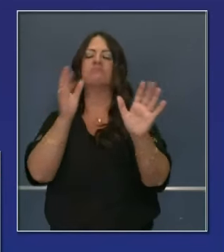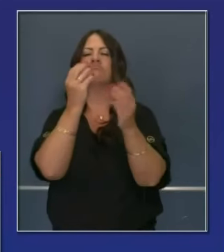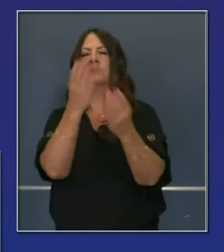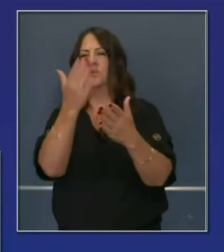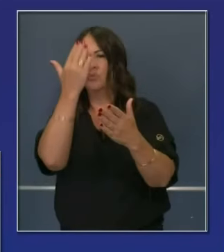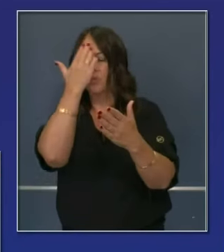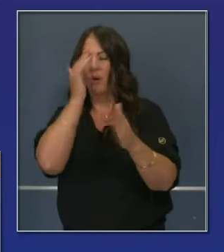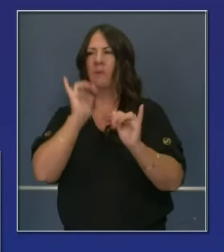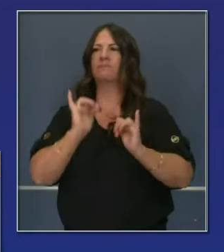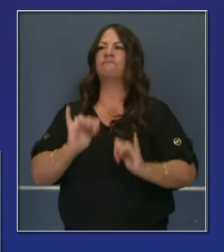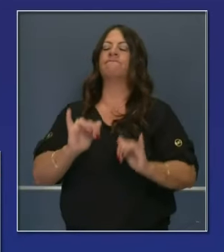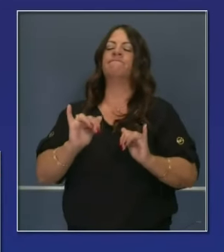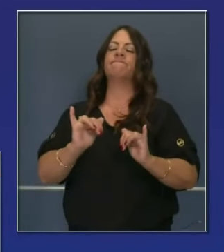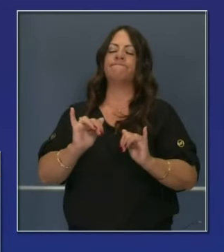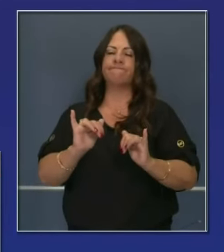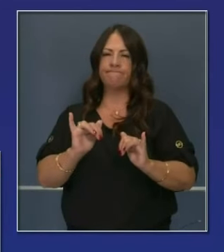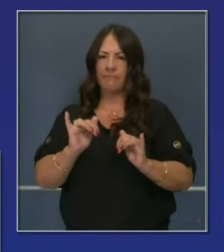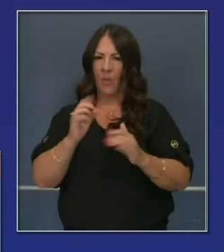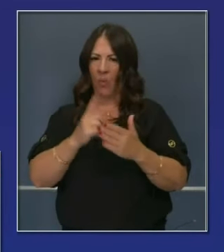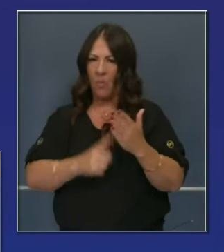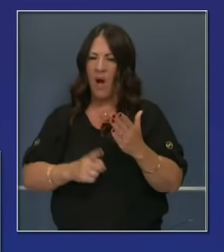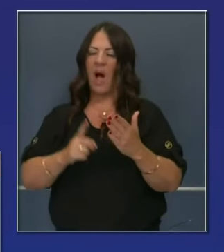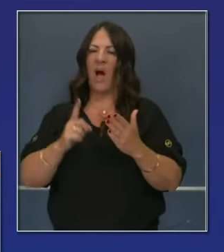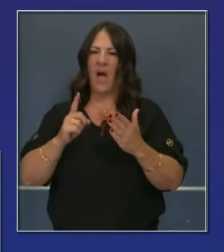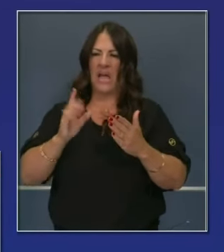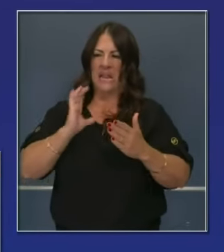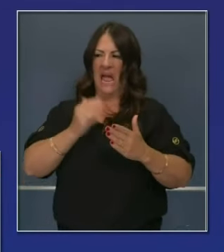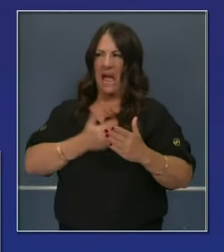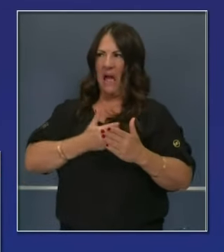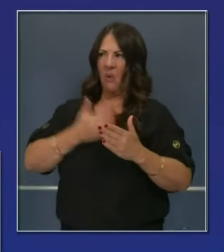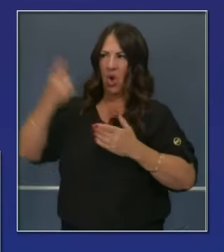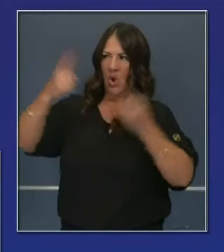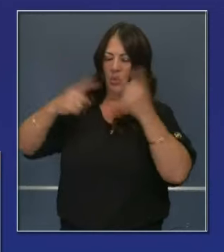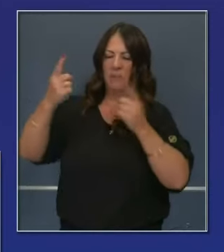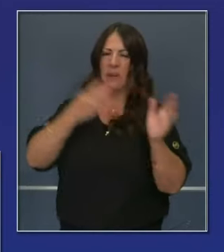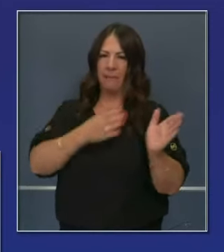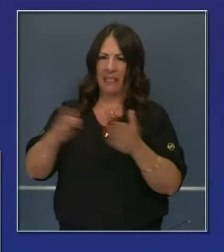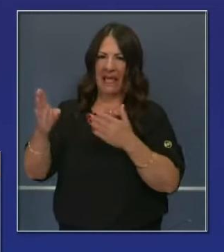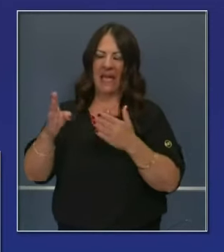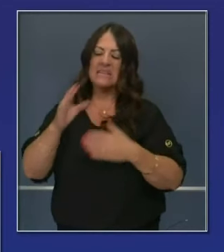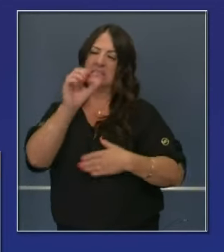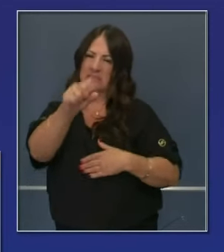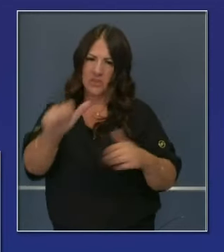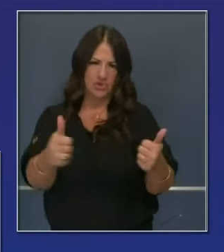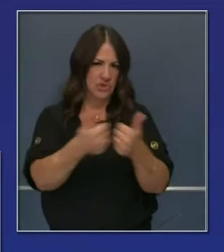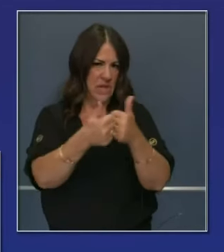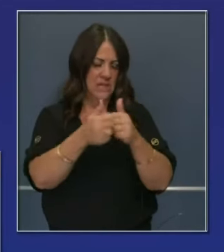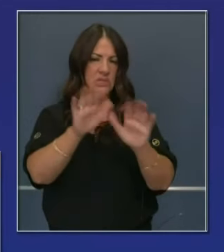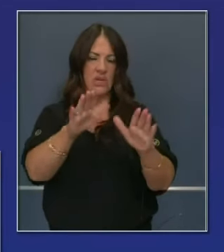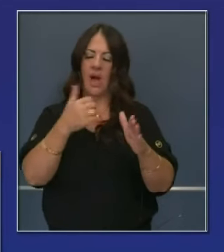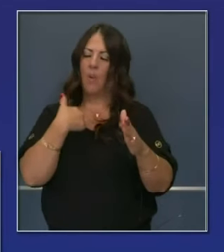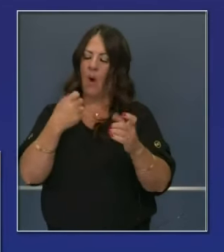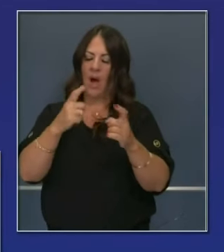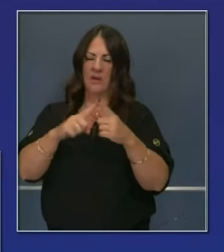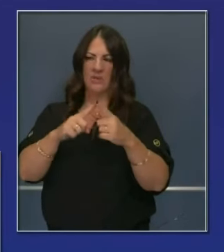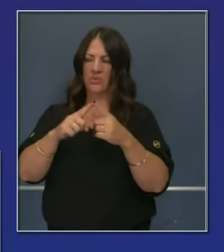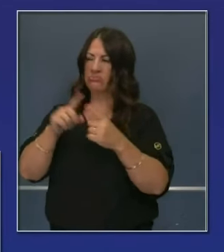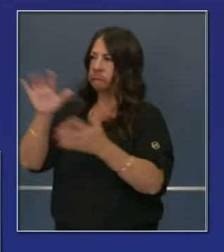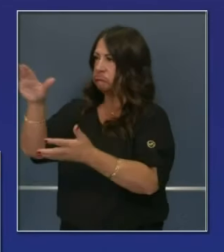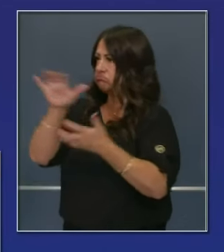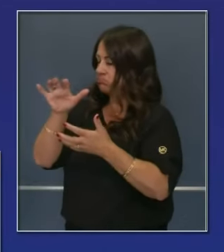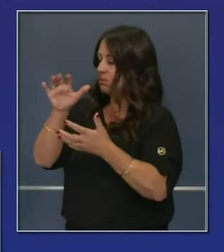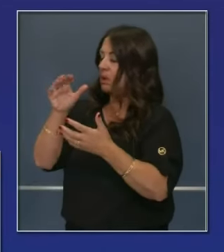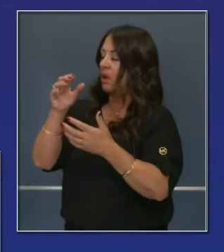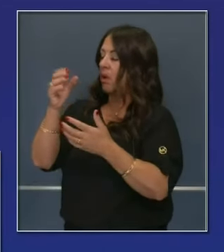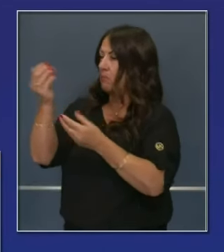sober perspective on these issues and these challenges and try to bring as much transparency to bear